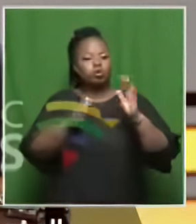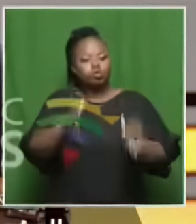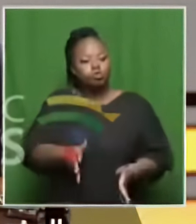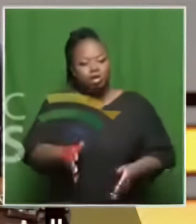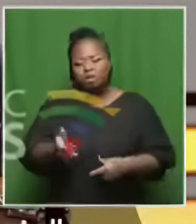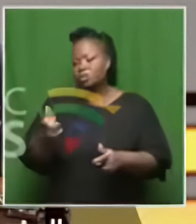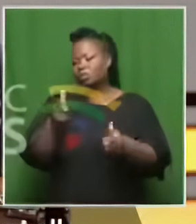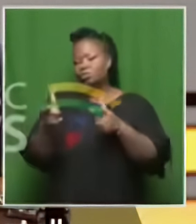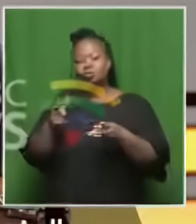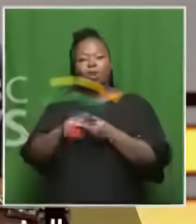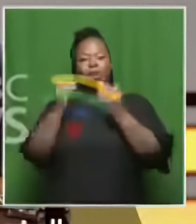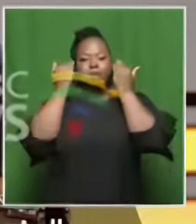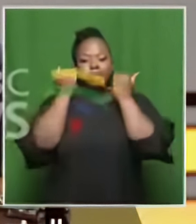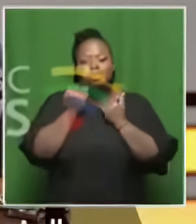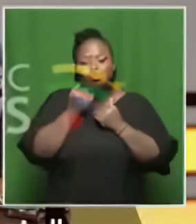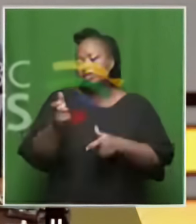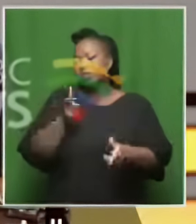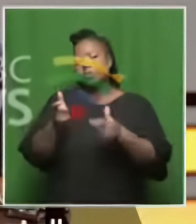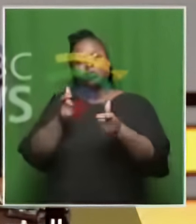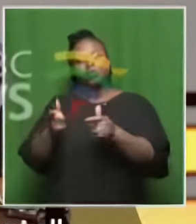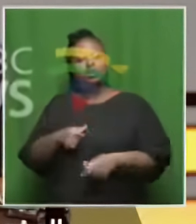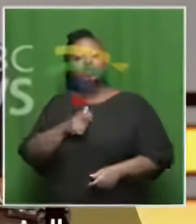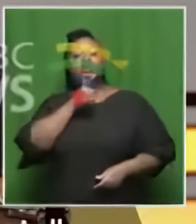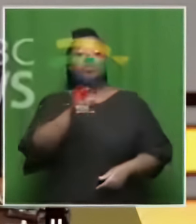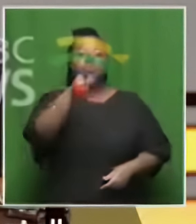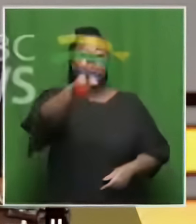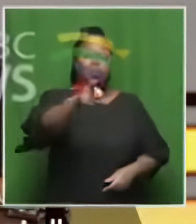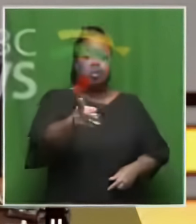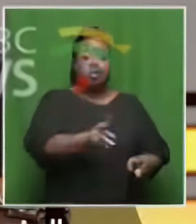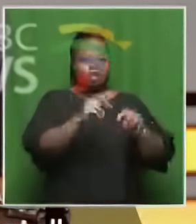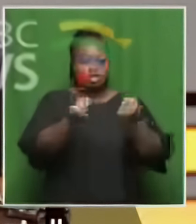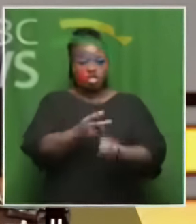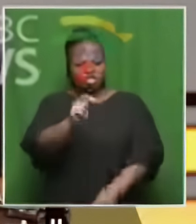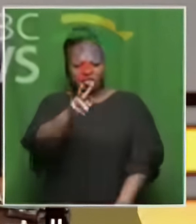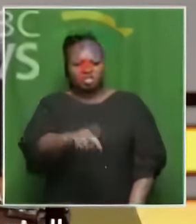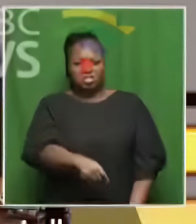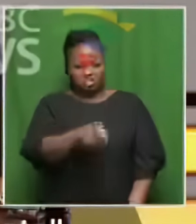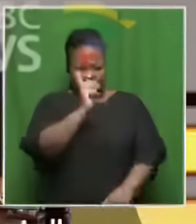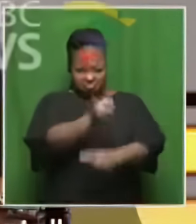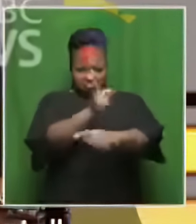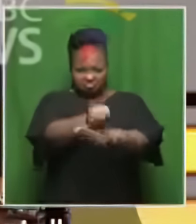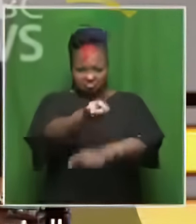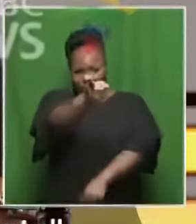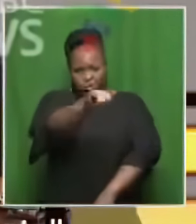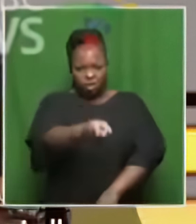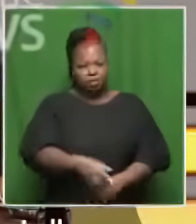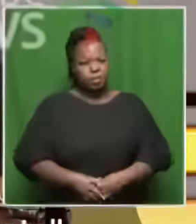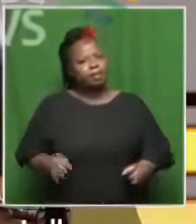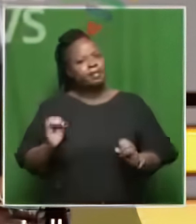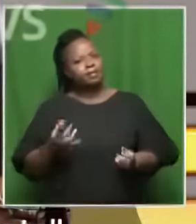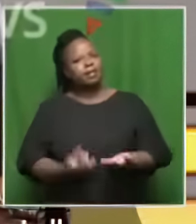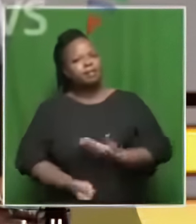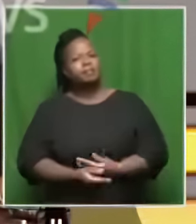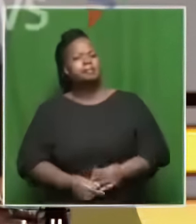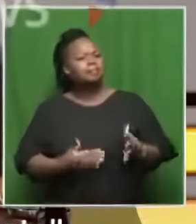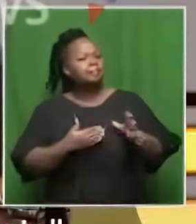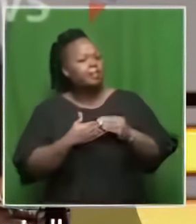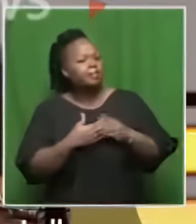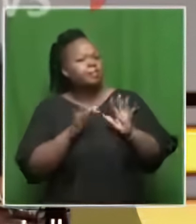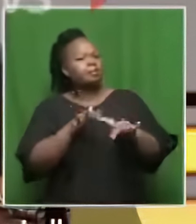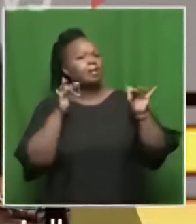man who controls the magistrate, a man who tells you on a national TV, I'll deal with you, and nothing happens. He threatens members